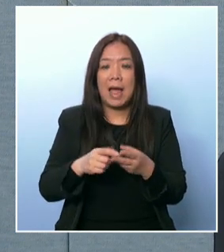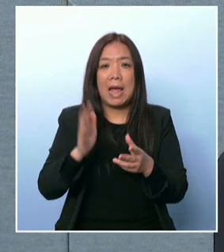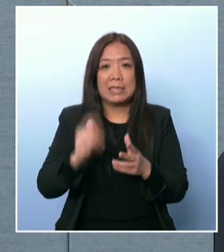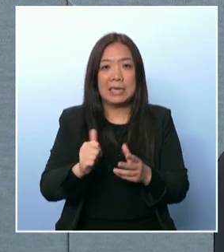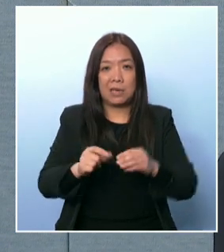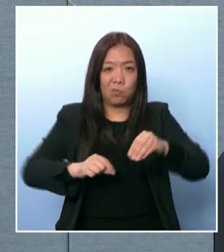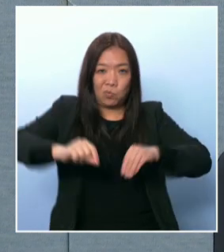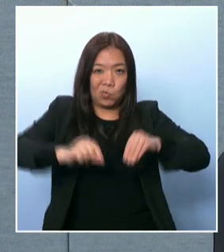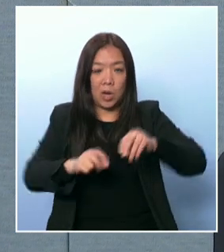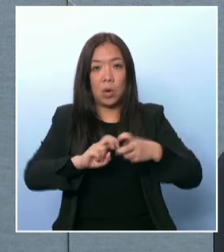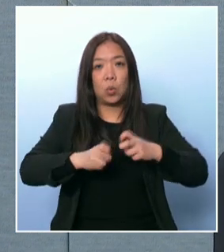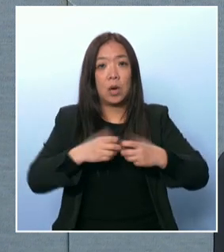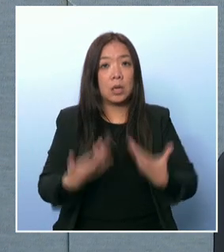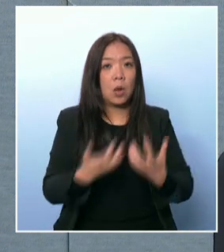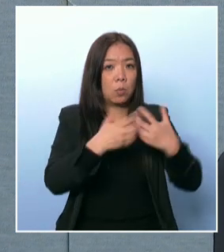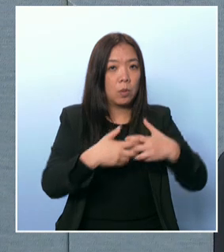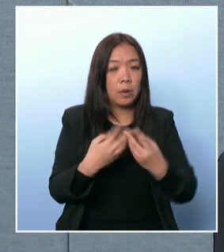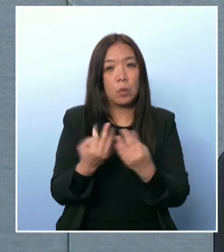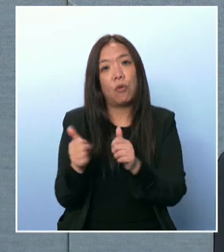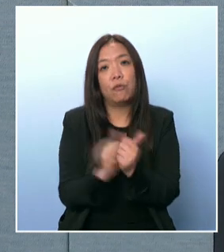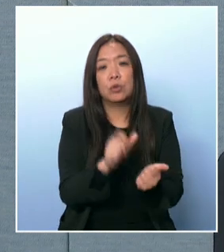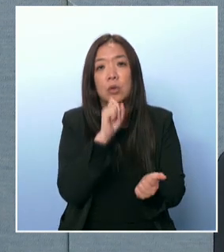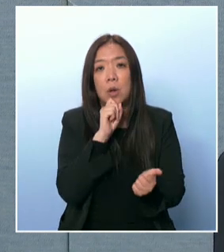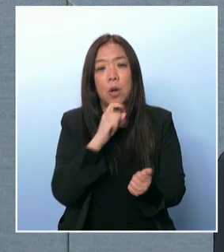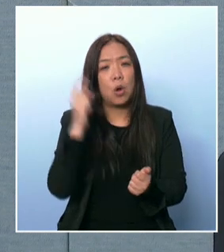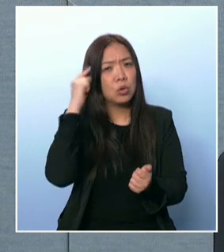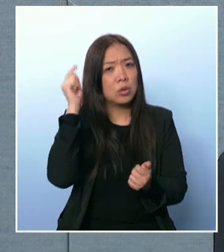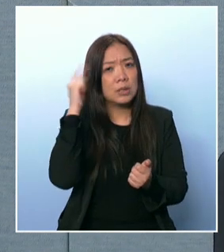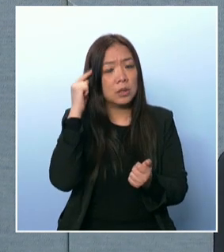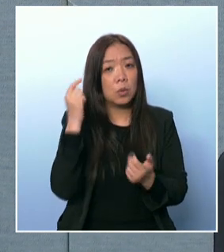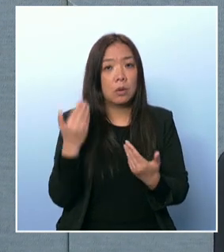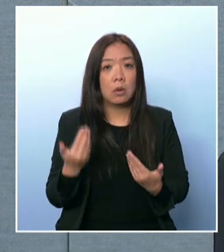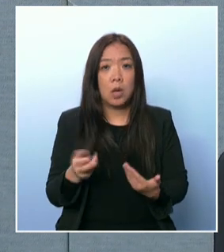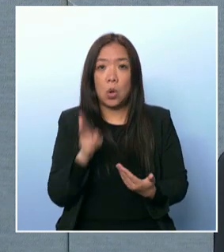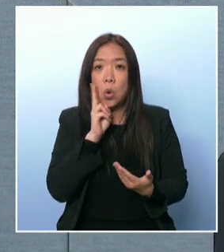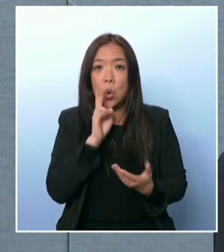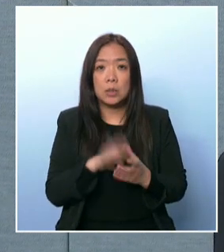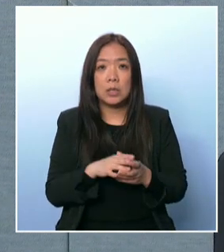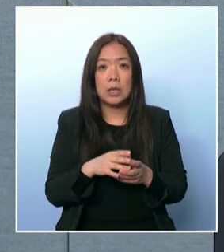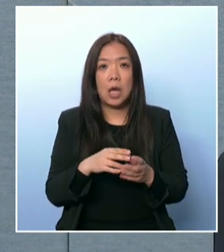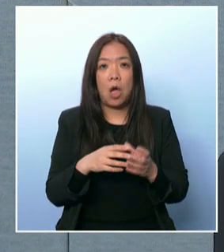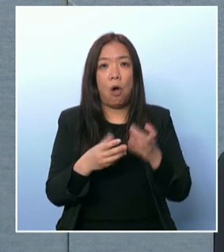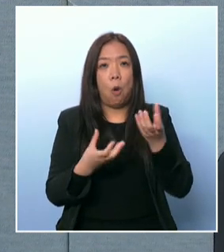on. And they come with a wide range of